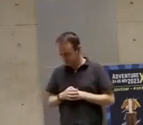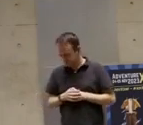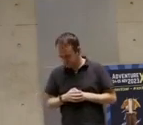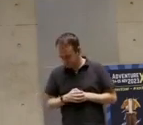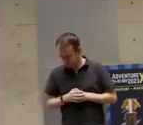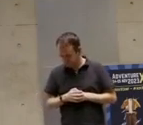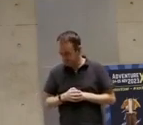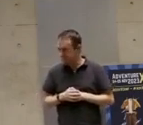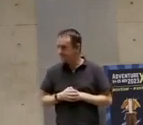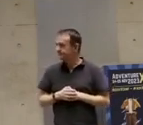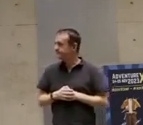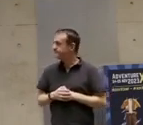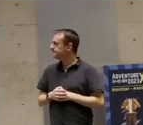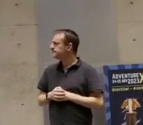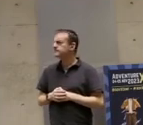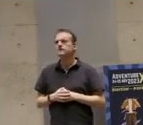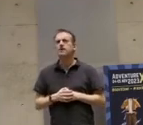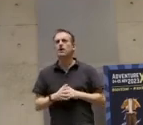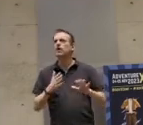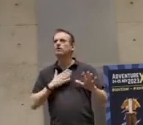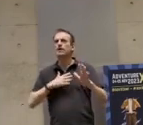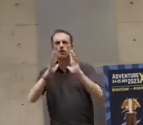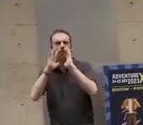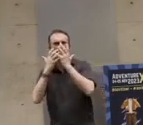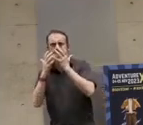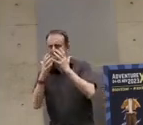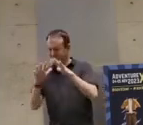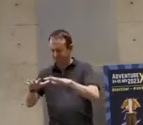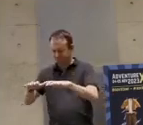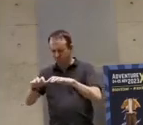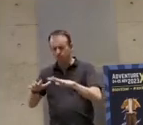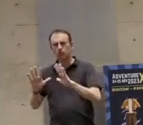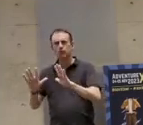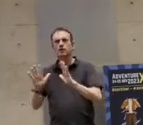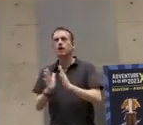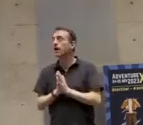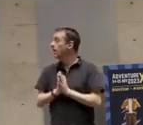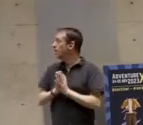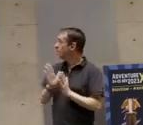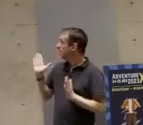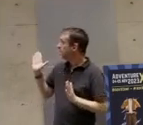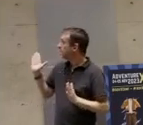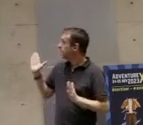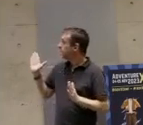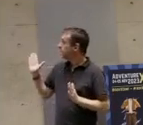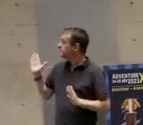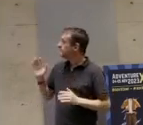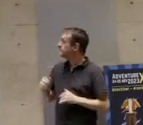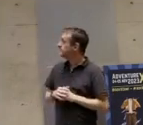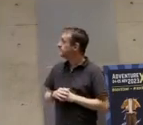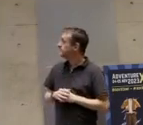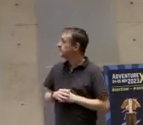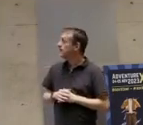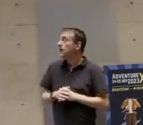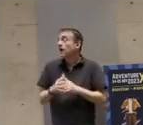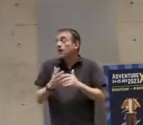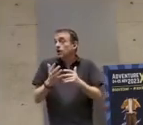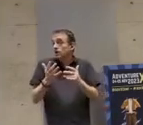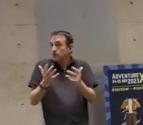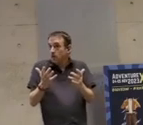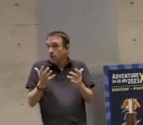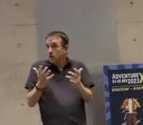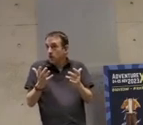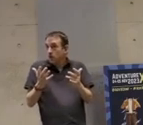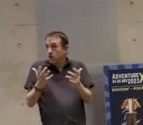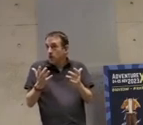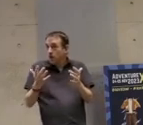Click on this. Don't worry, it's because it's not highlighted. So, yeah. Fantastic. Great. So,